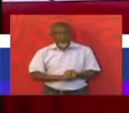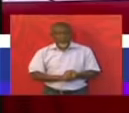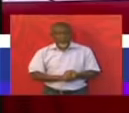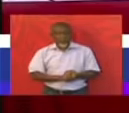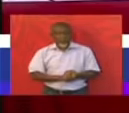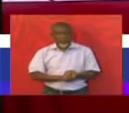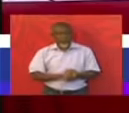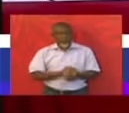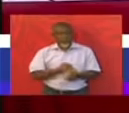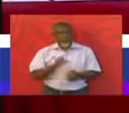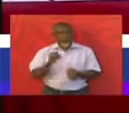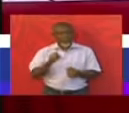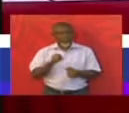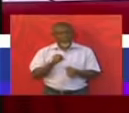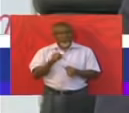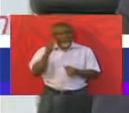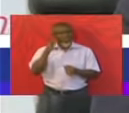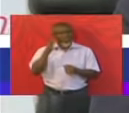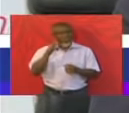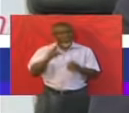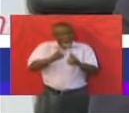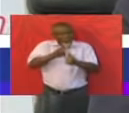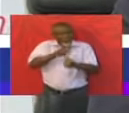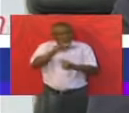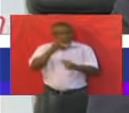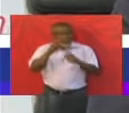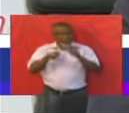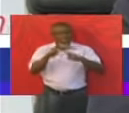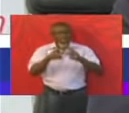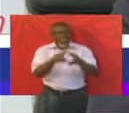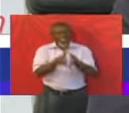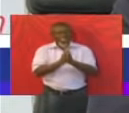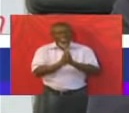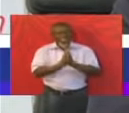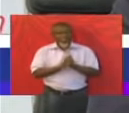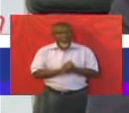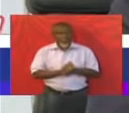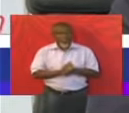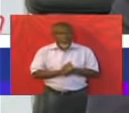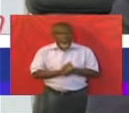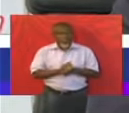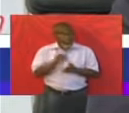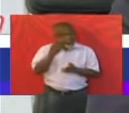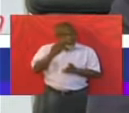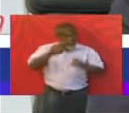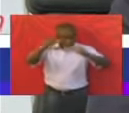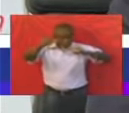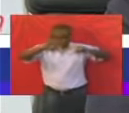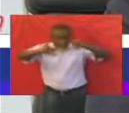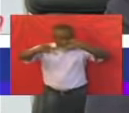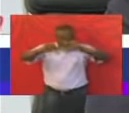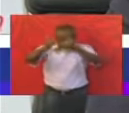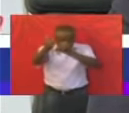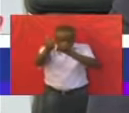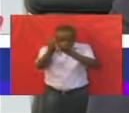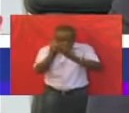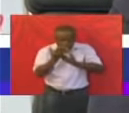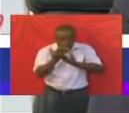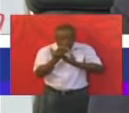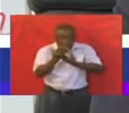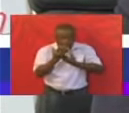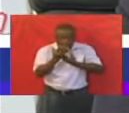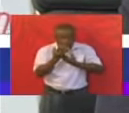ask. We, as I said before, we actually had a long deliberation. We looked at a lot of the scientific information. These are called